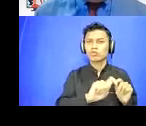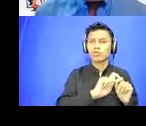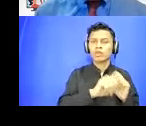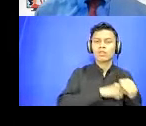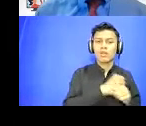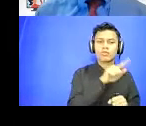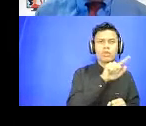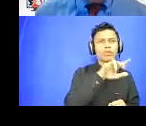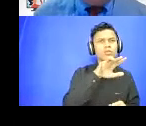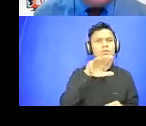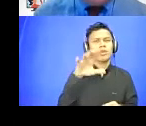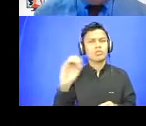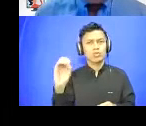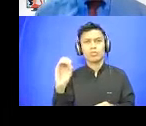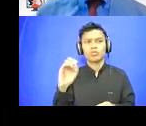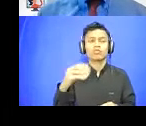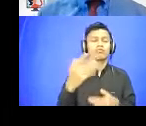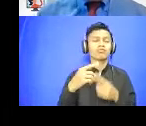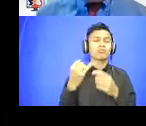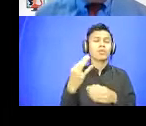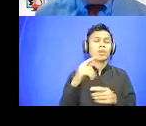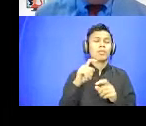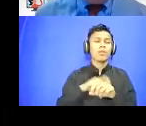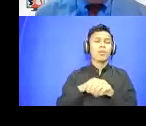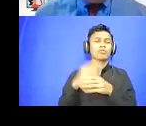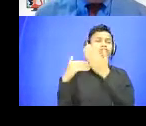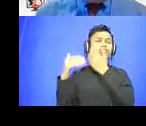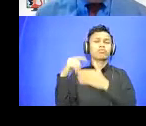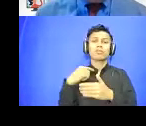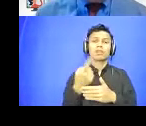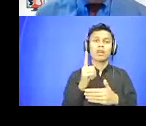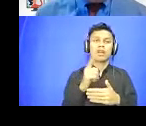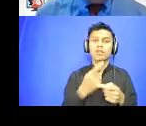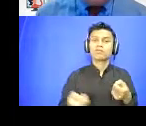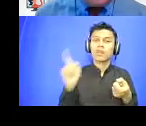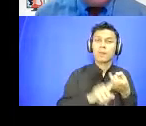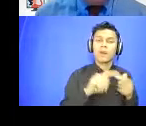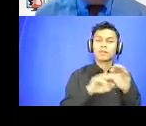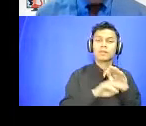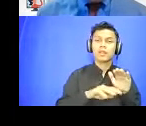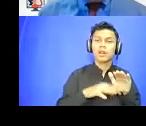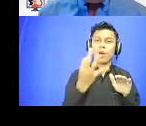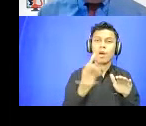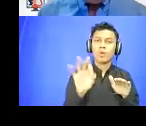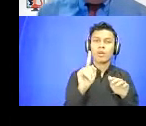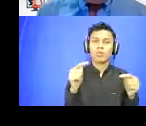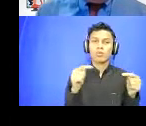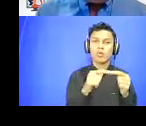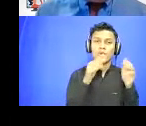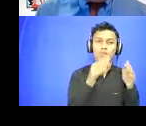many standards specifically related to technology use. That's very recent.